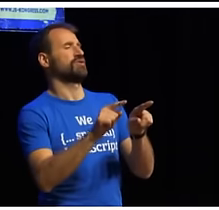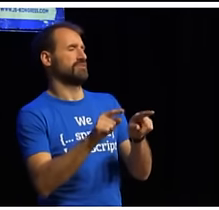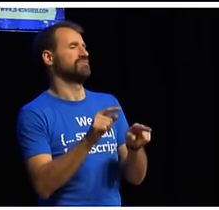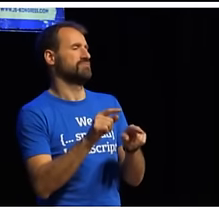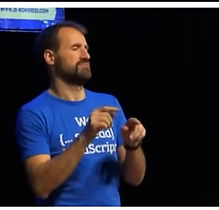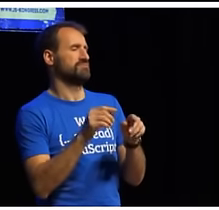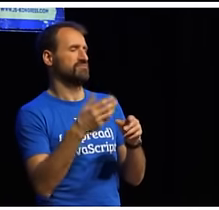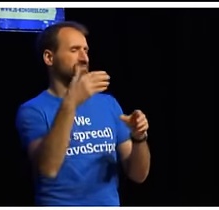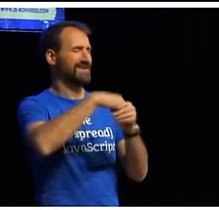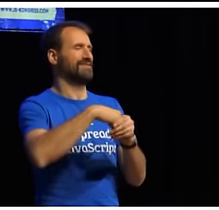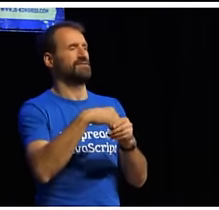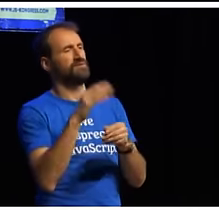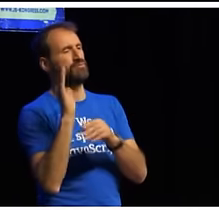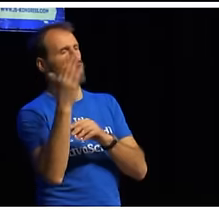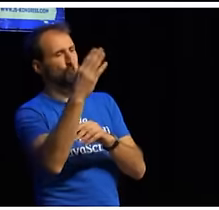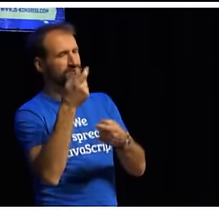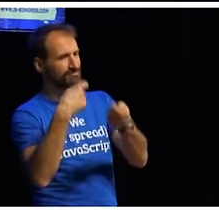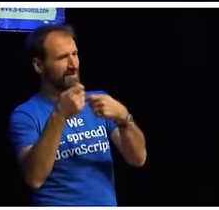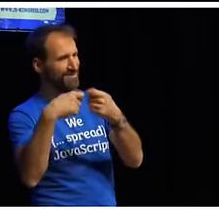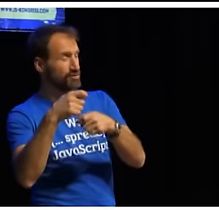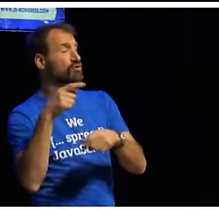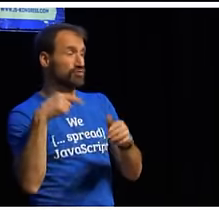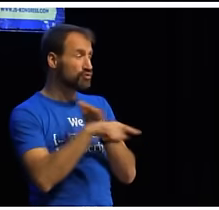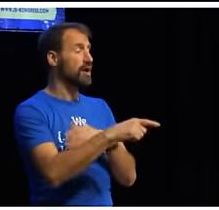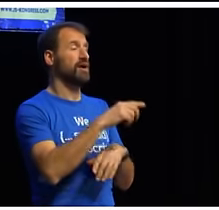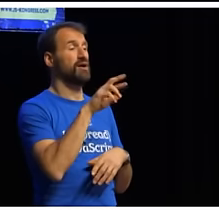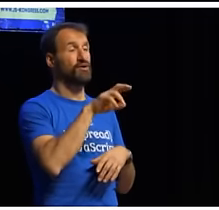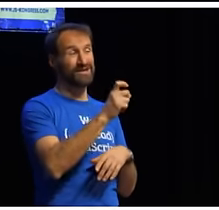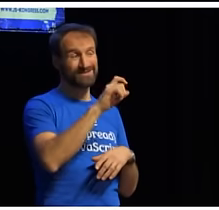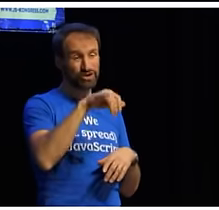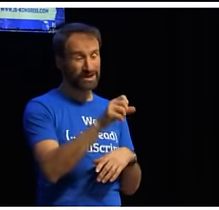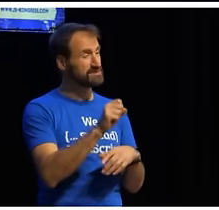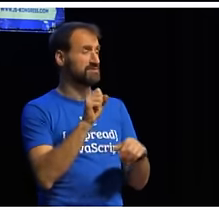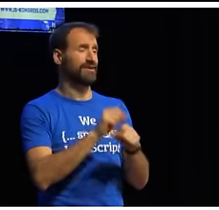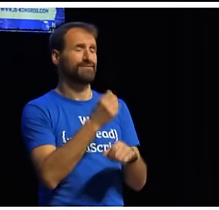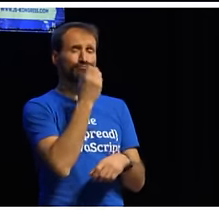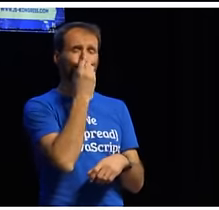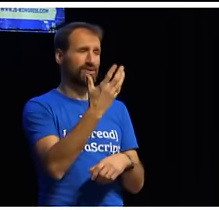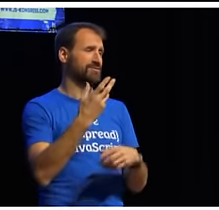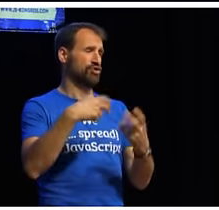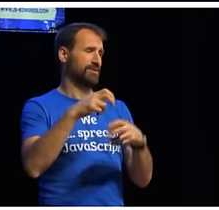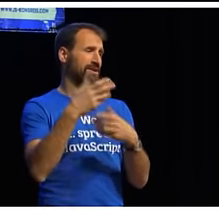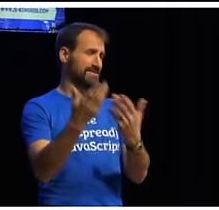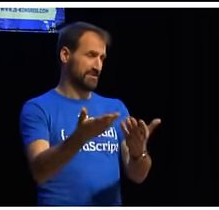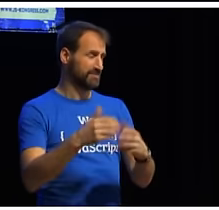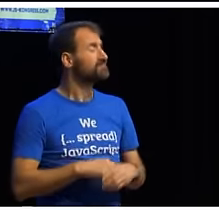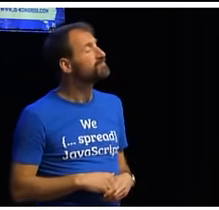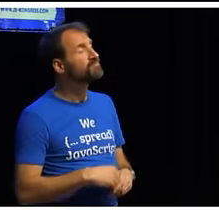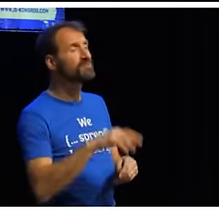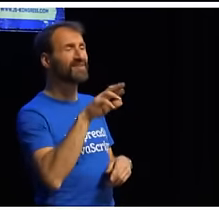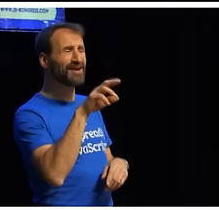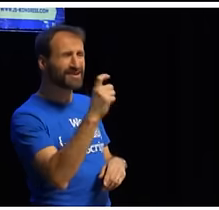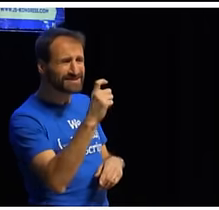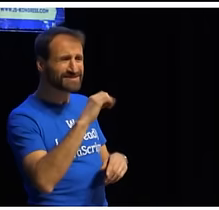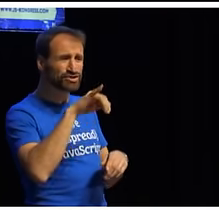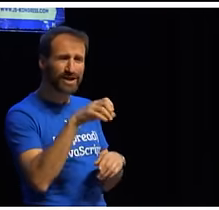it with RxJS pretty easy. So what's RxJS? RxJS